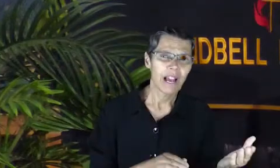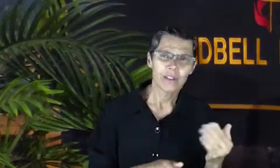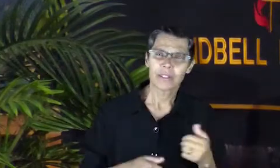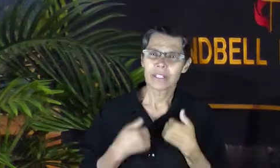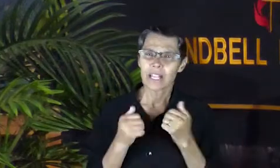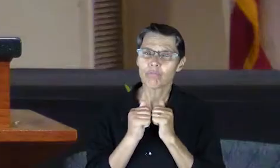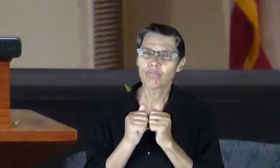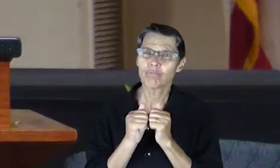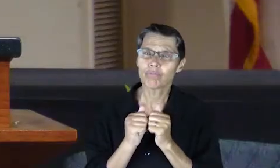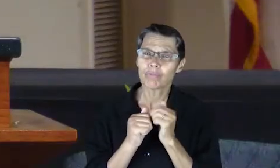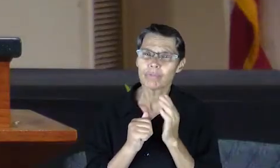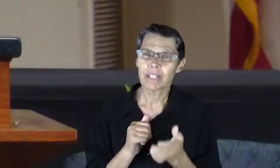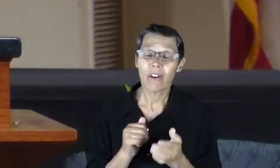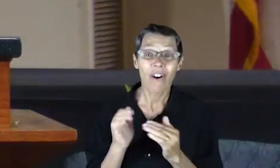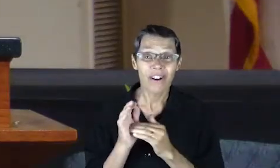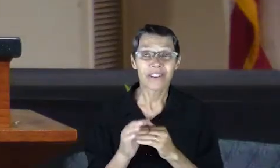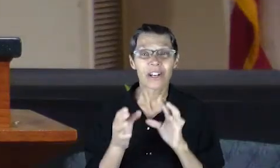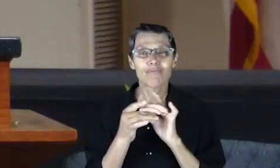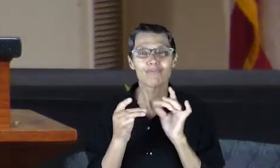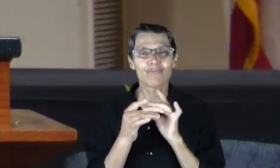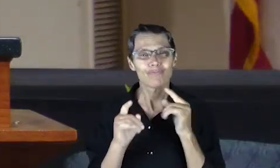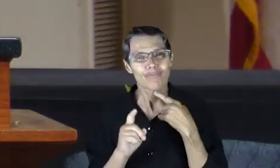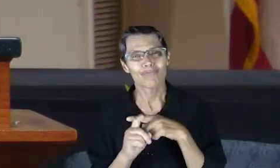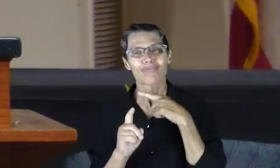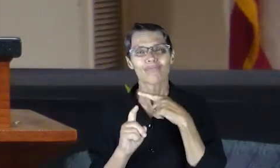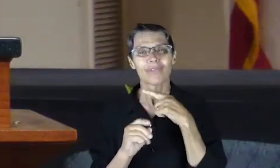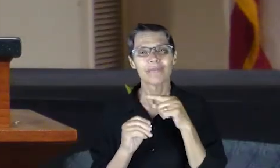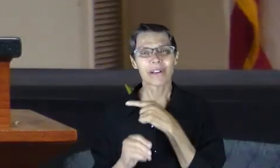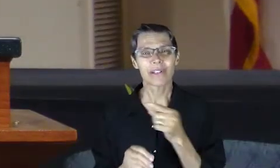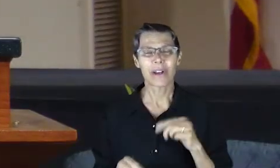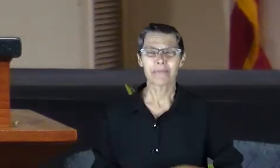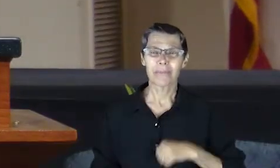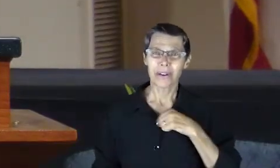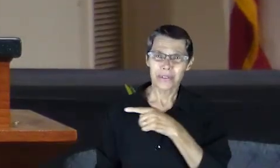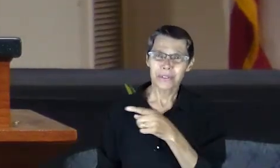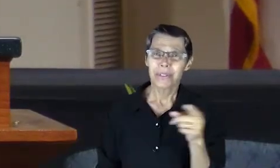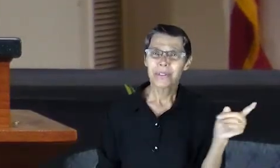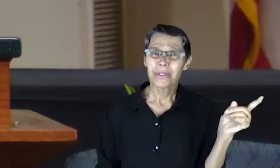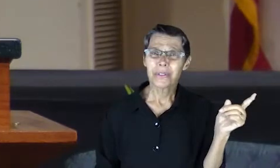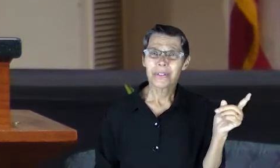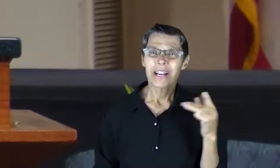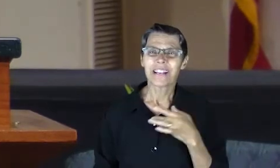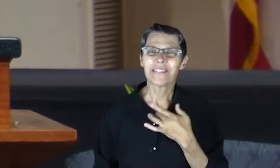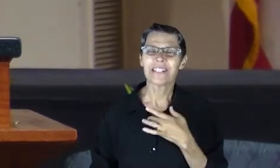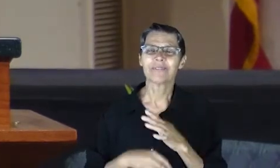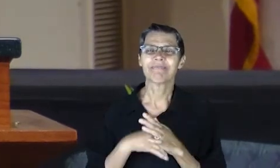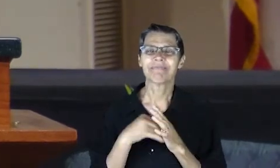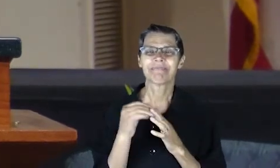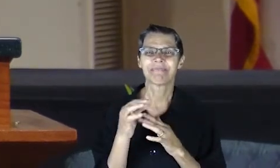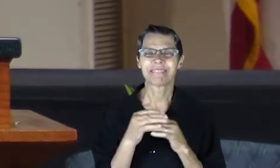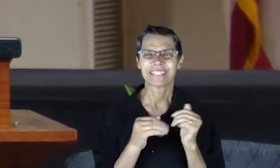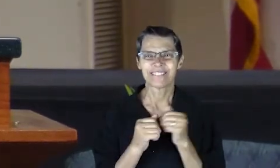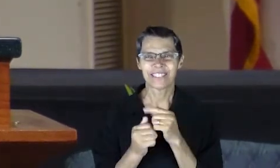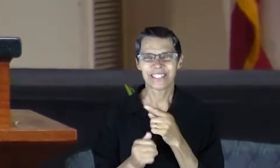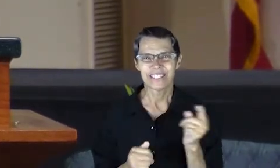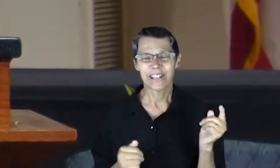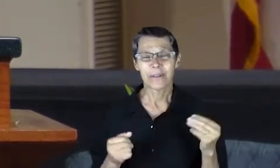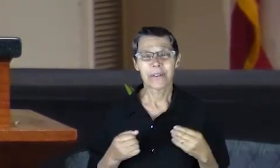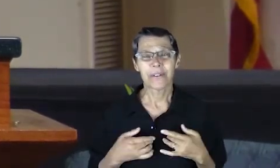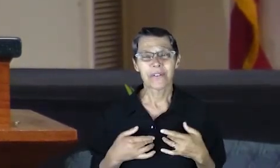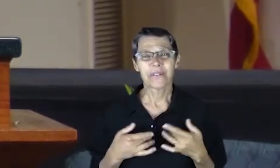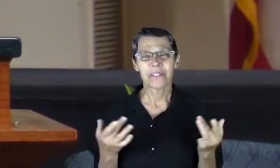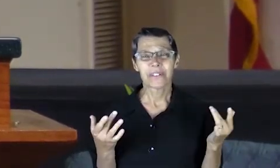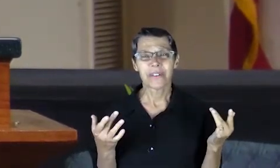together. I often boast about you. I have great pride in you. I am filled with consolation. I